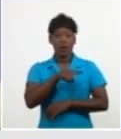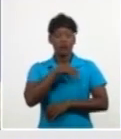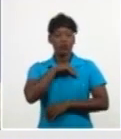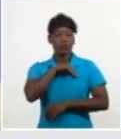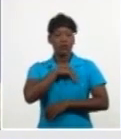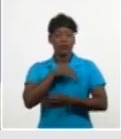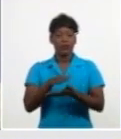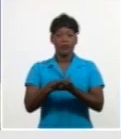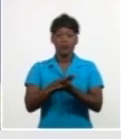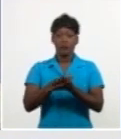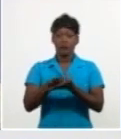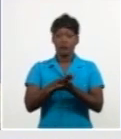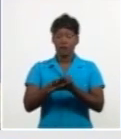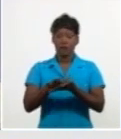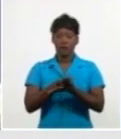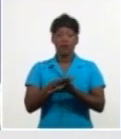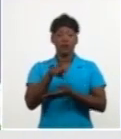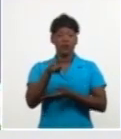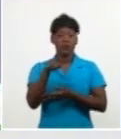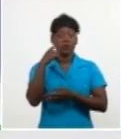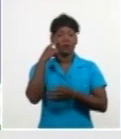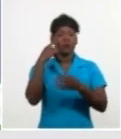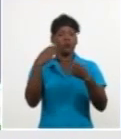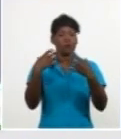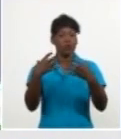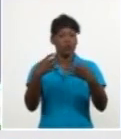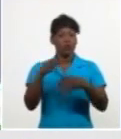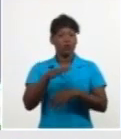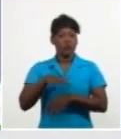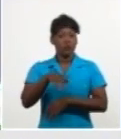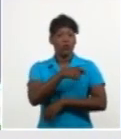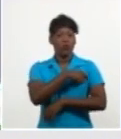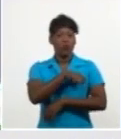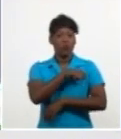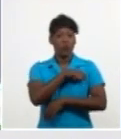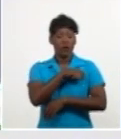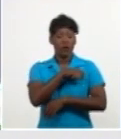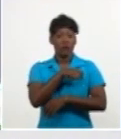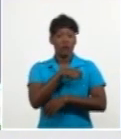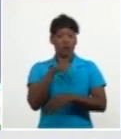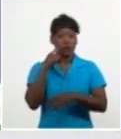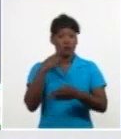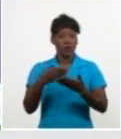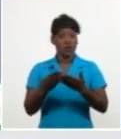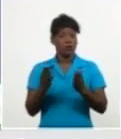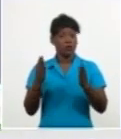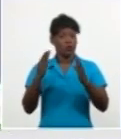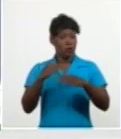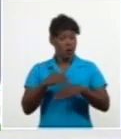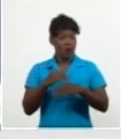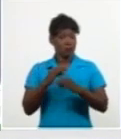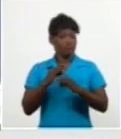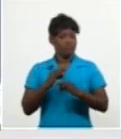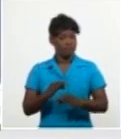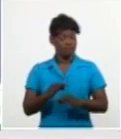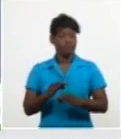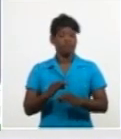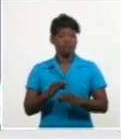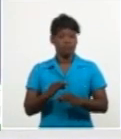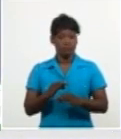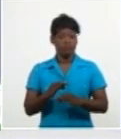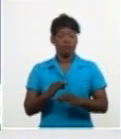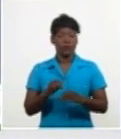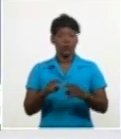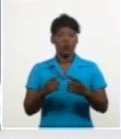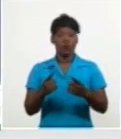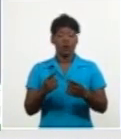were asymptomatic, and this shows how we must not let our guard down. And